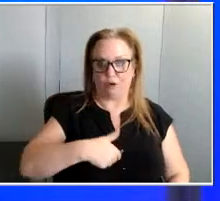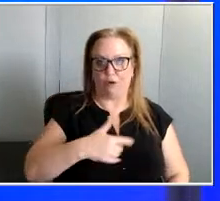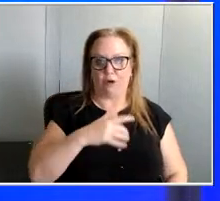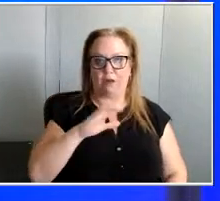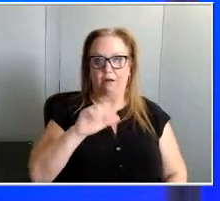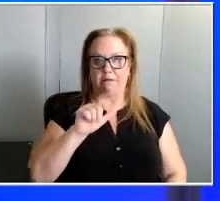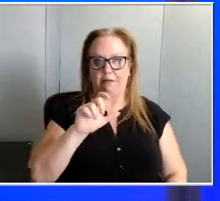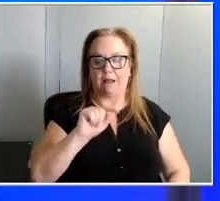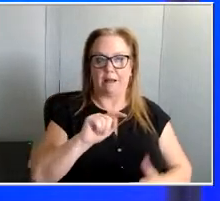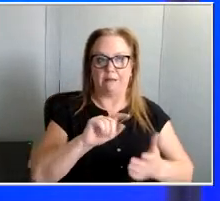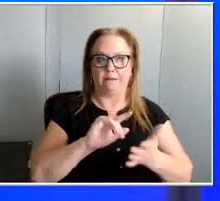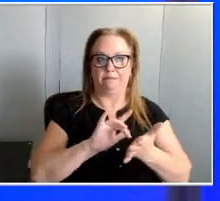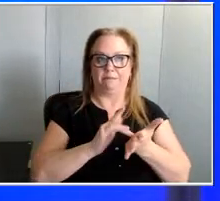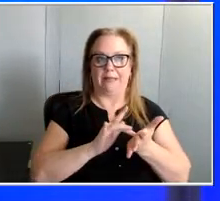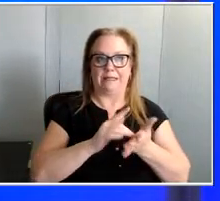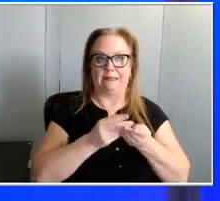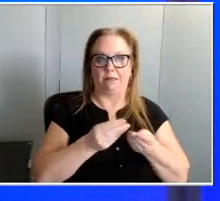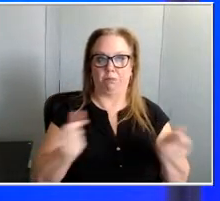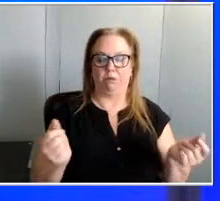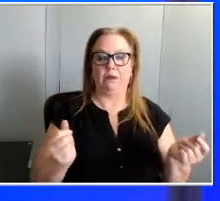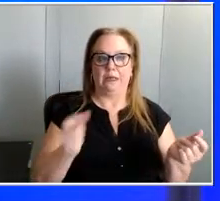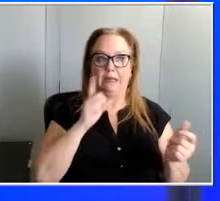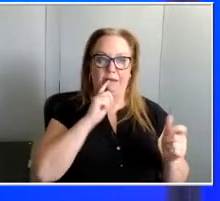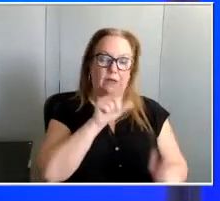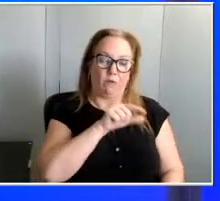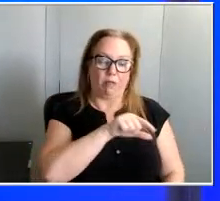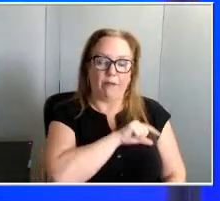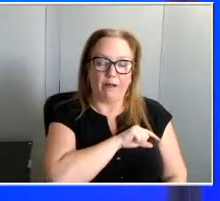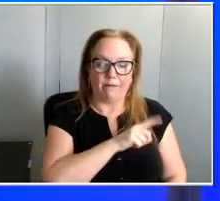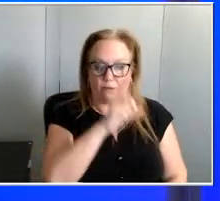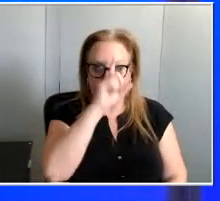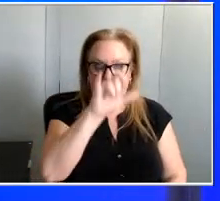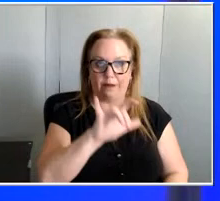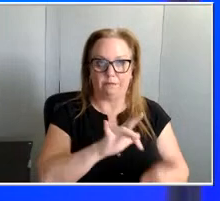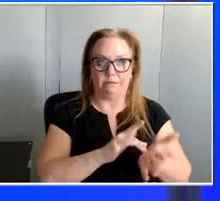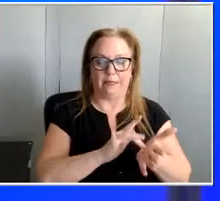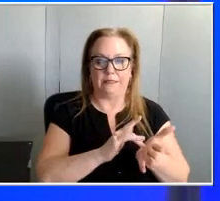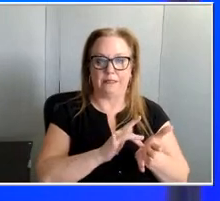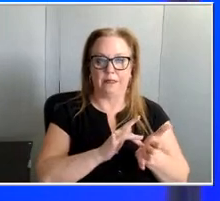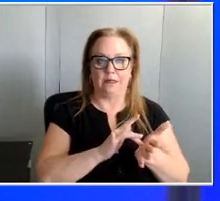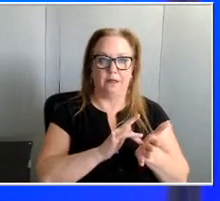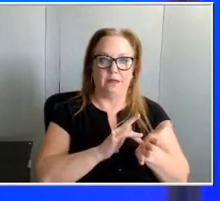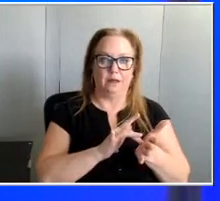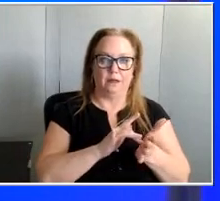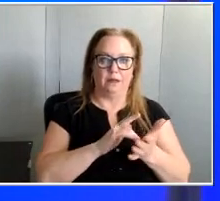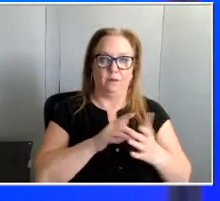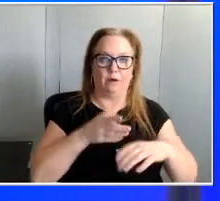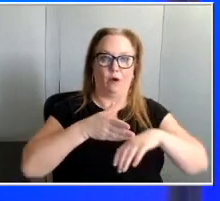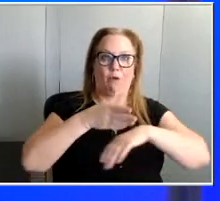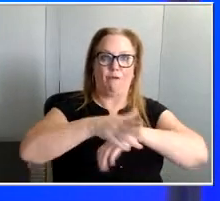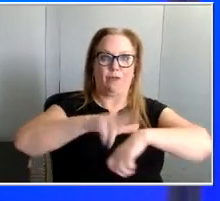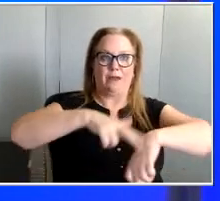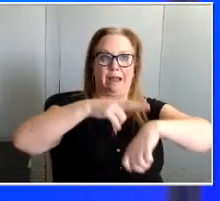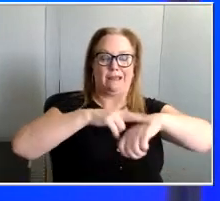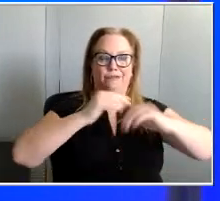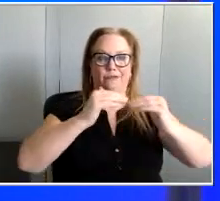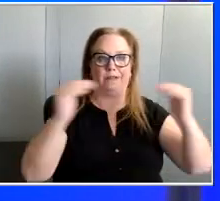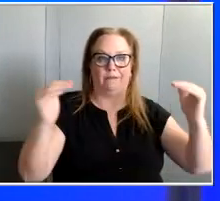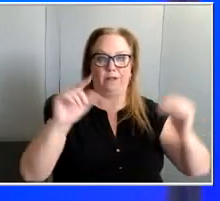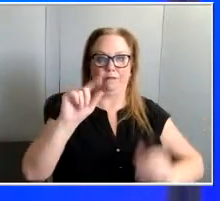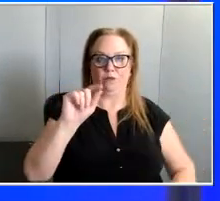drugs delivered to them if they were eligible. And we quickly were over the national benchmark goal of